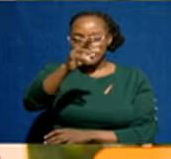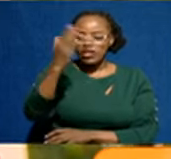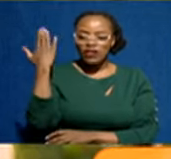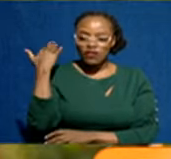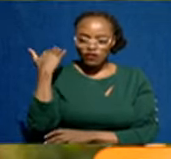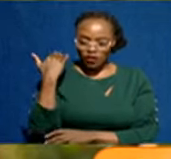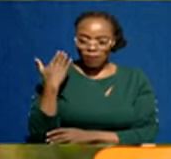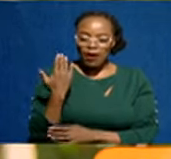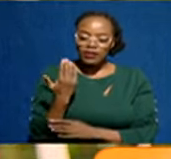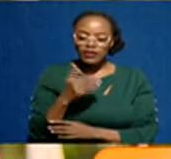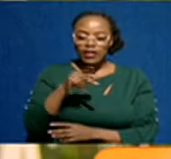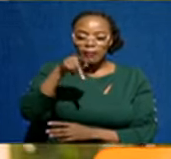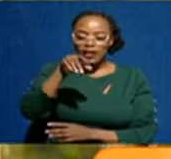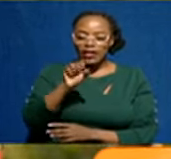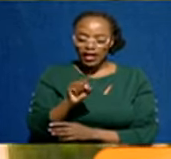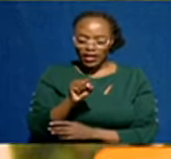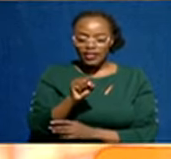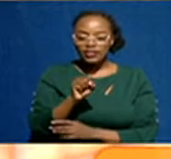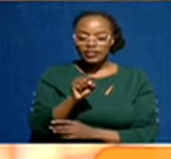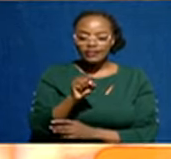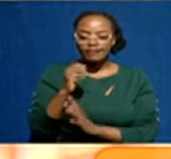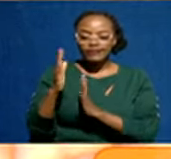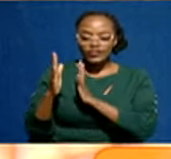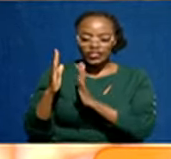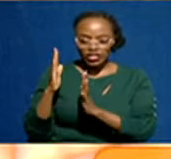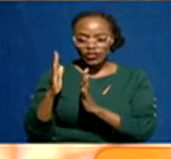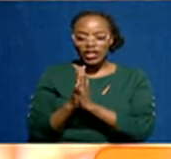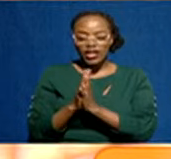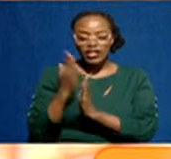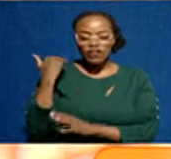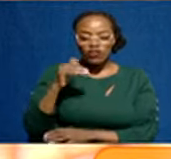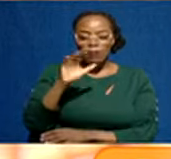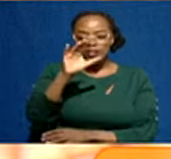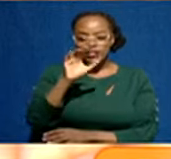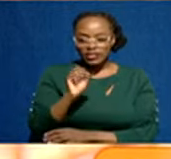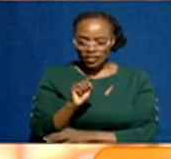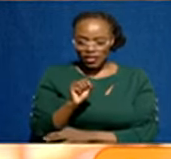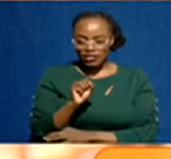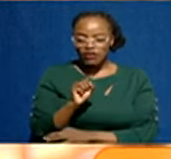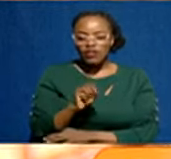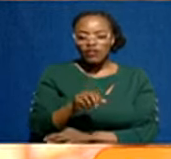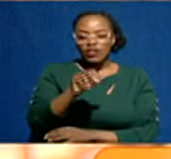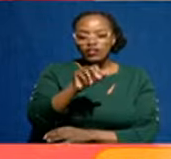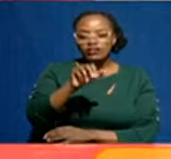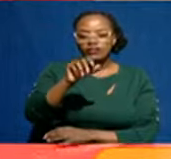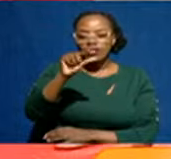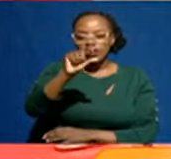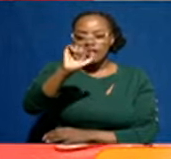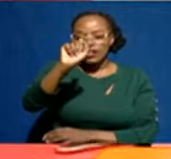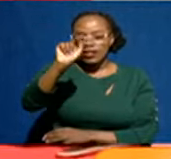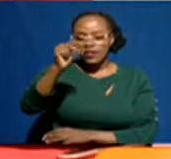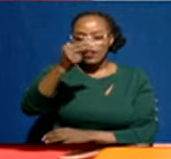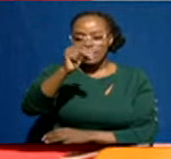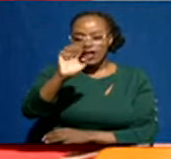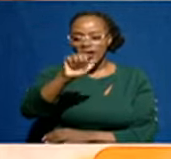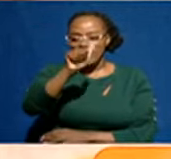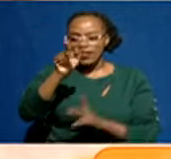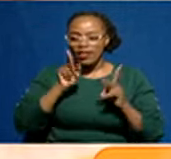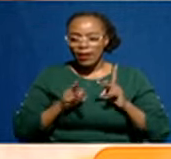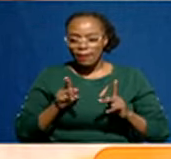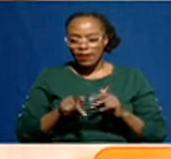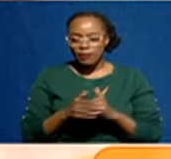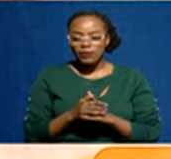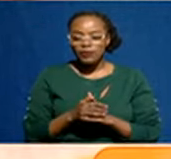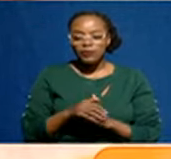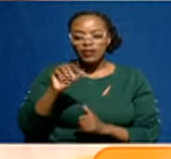Internal Security PS Karanja Kibicho, and former Cabinet Minister Robinson Jeru Githae, among others. Githae family